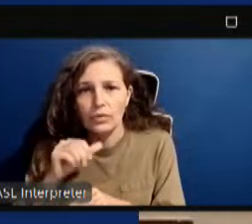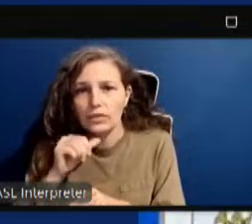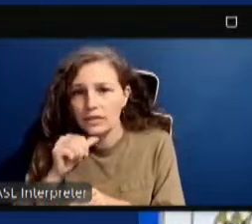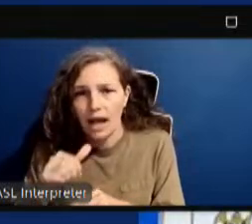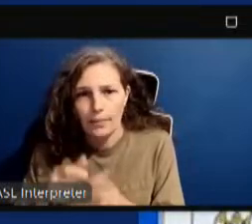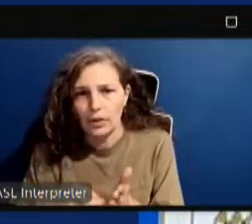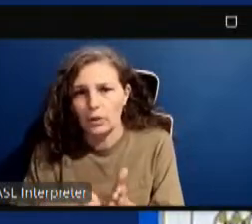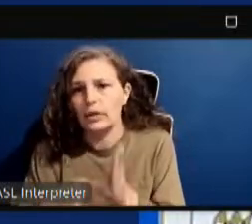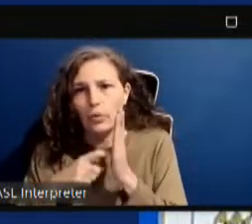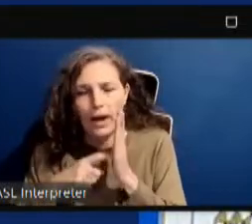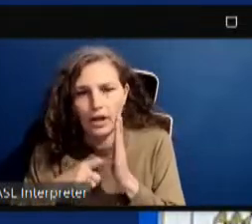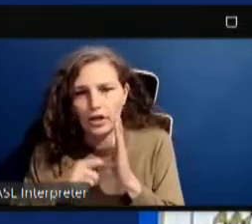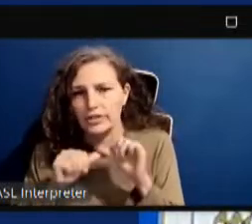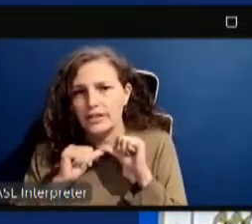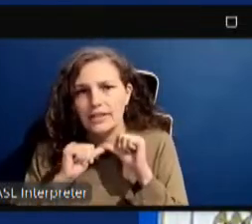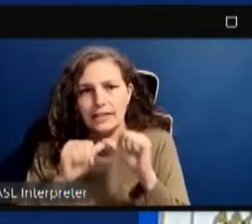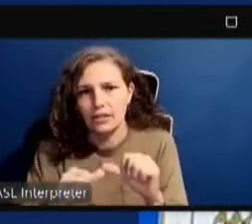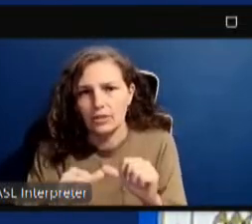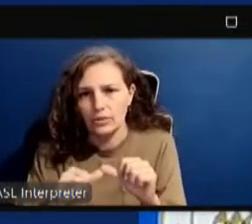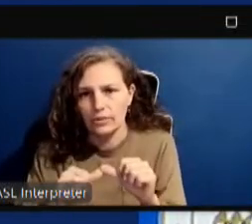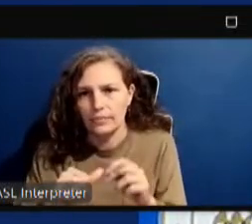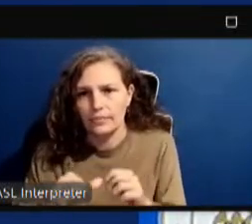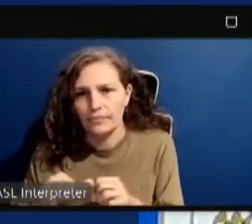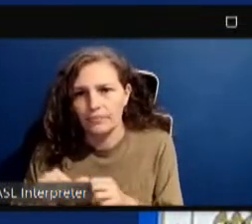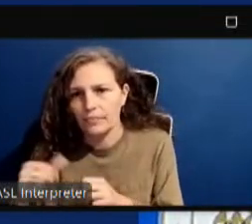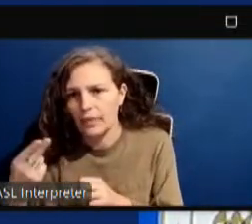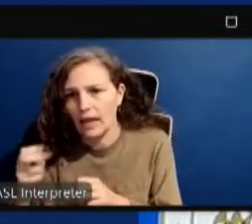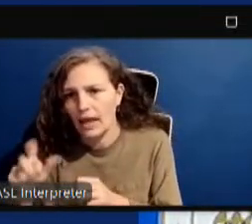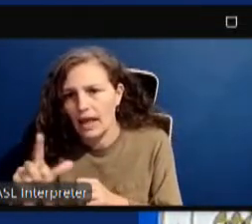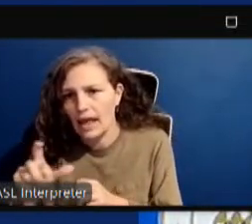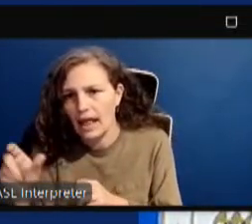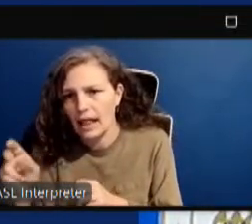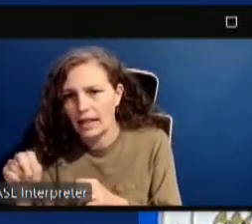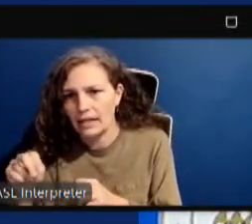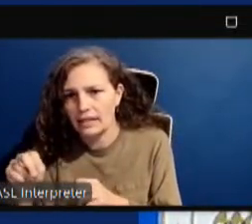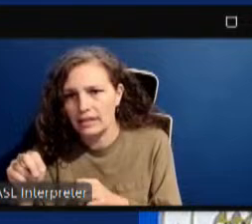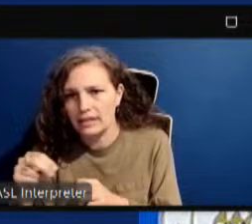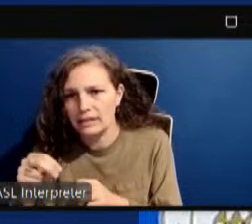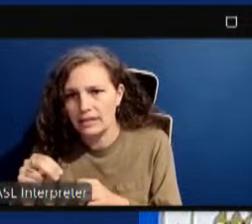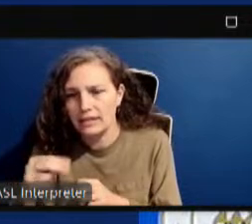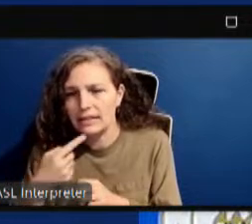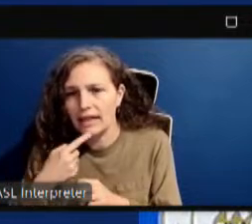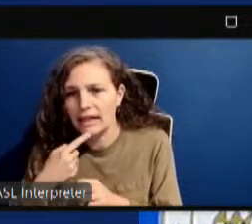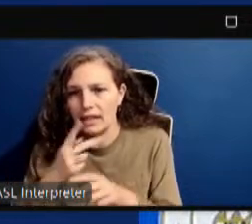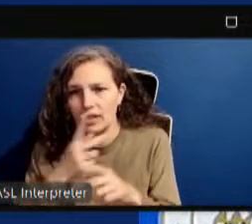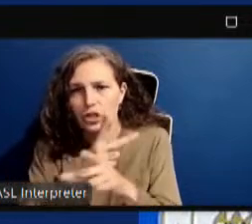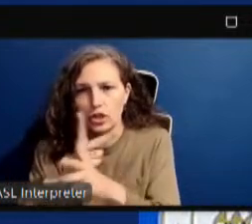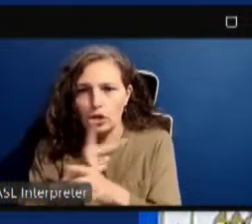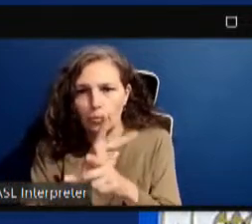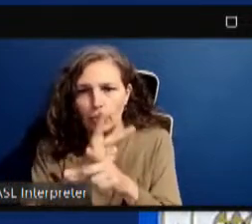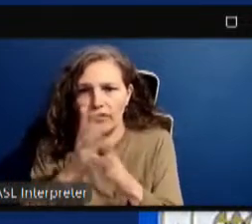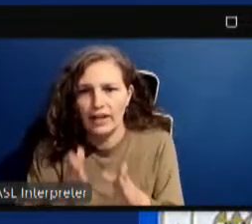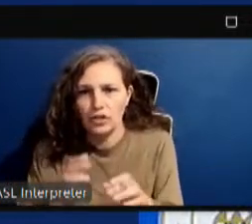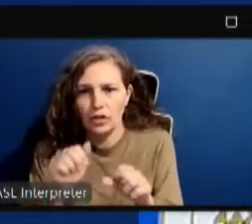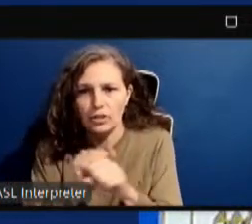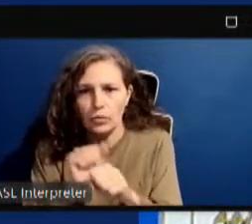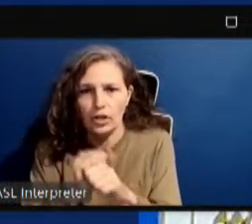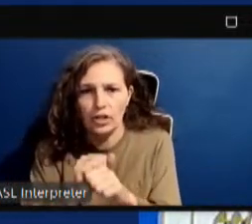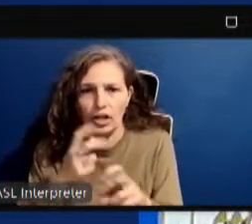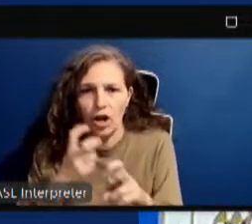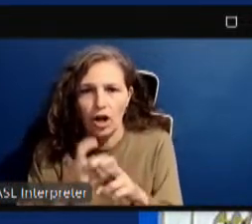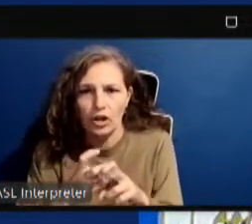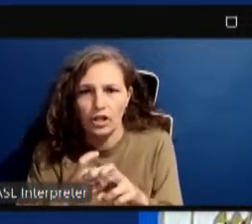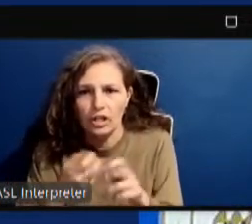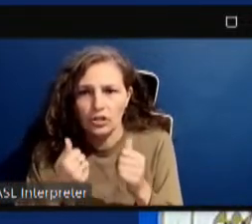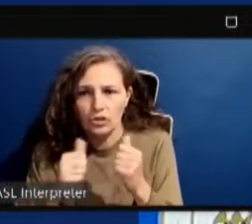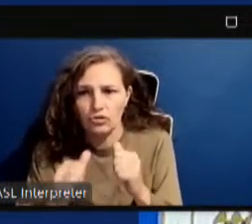And I just want to chime in on behalf of the supervisor. So, she is working really hard to try to, draw down as much support